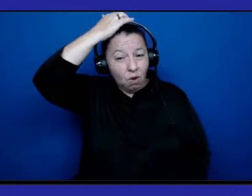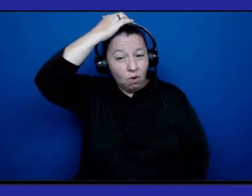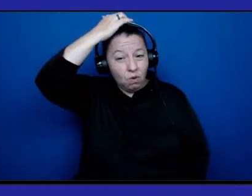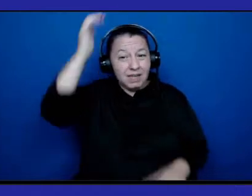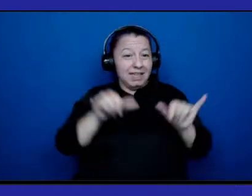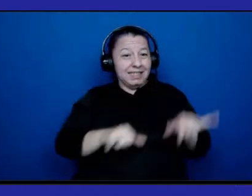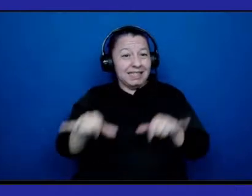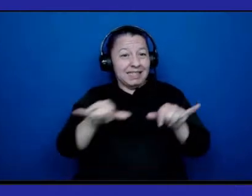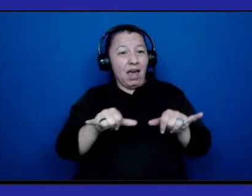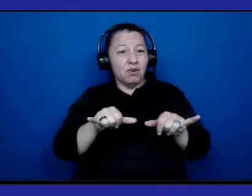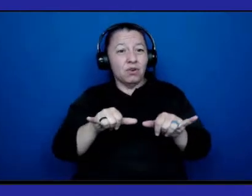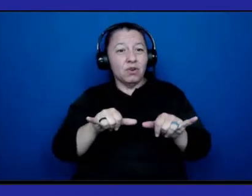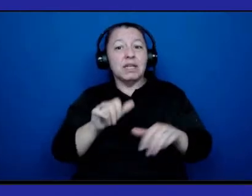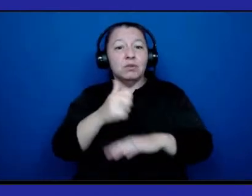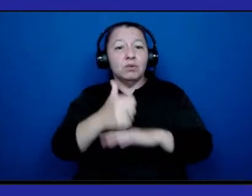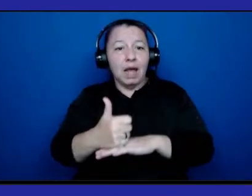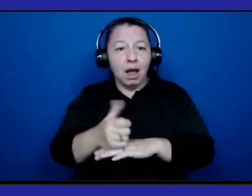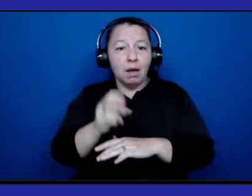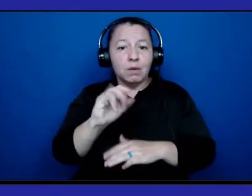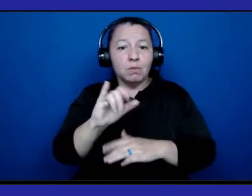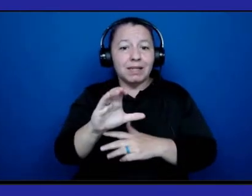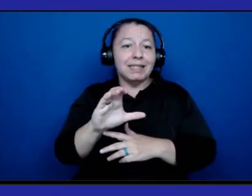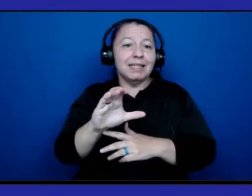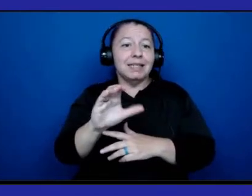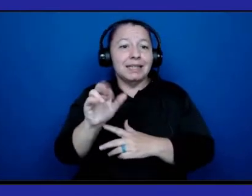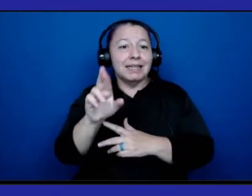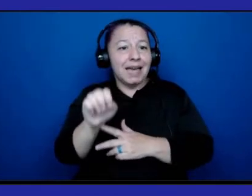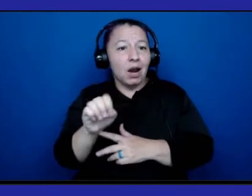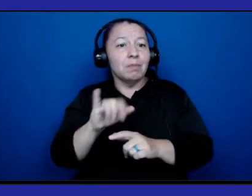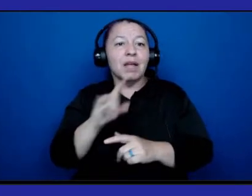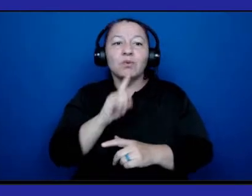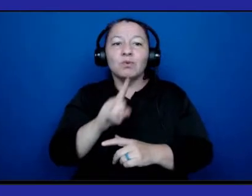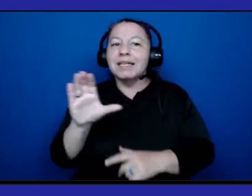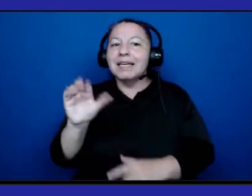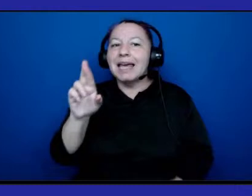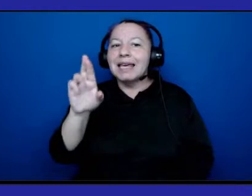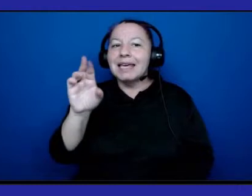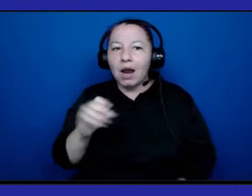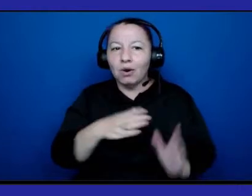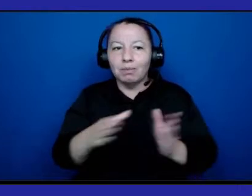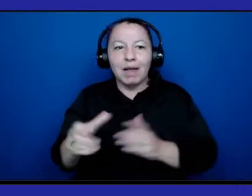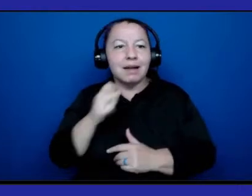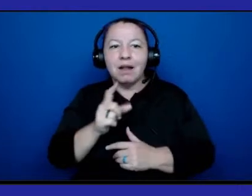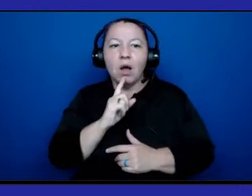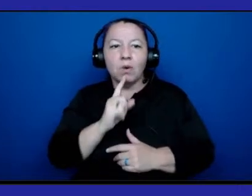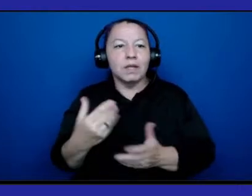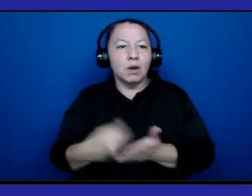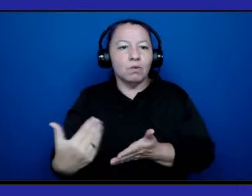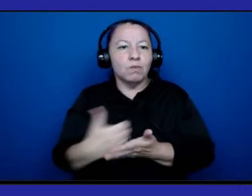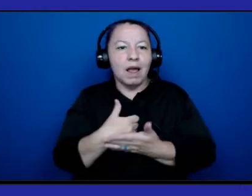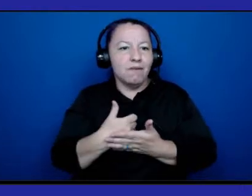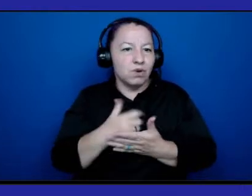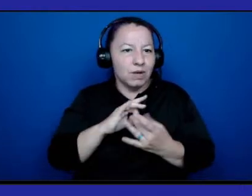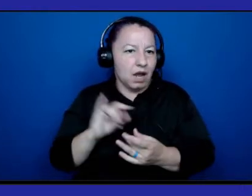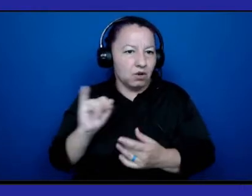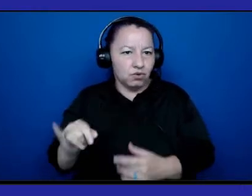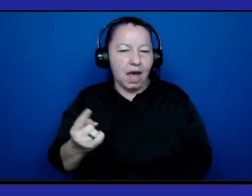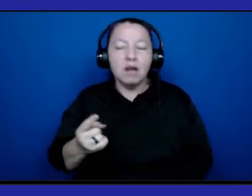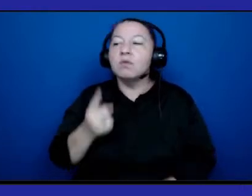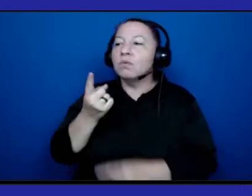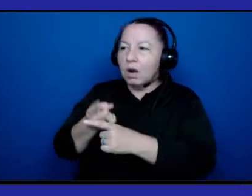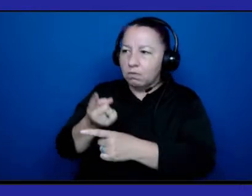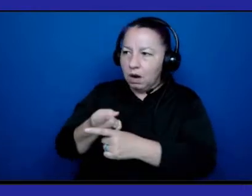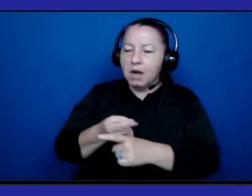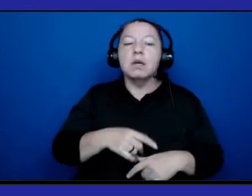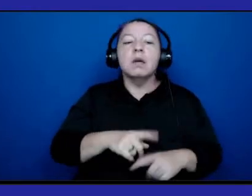NYC Care, but that's really a care plan. There's no revenue attached to Exactly. that, really. Exactly. But at